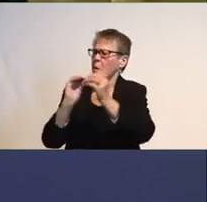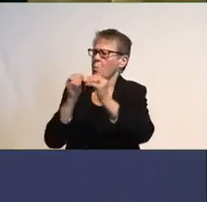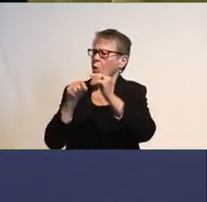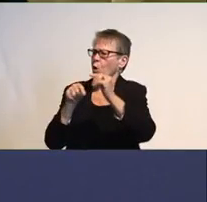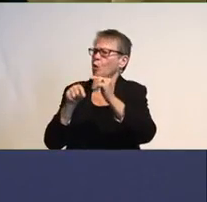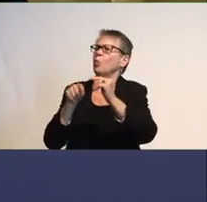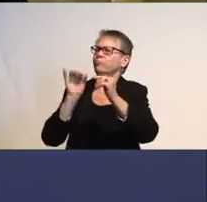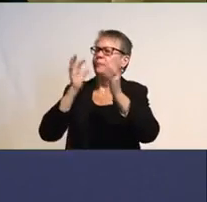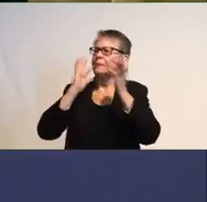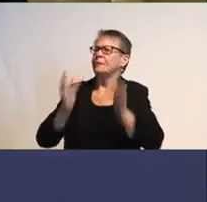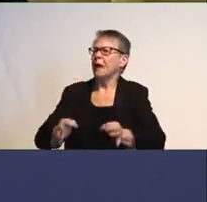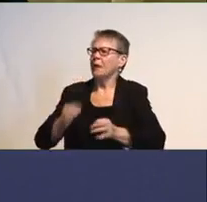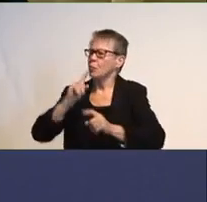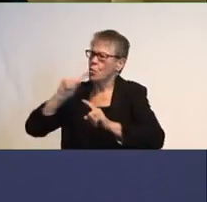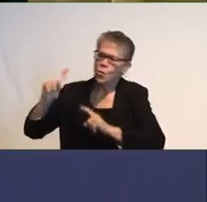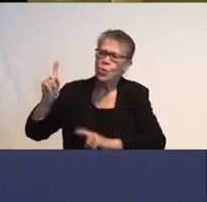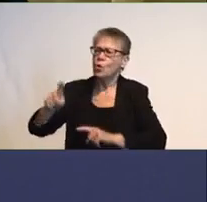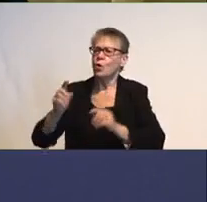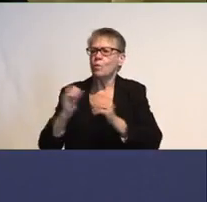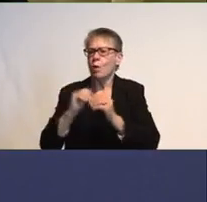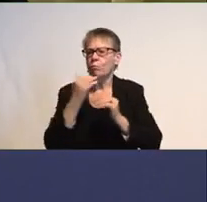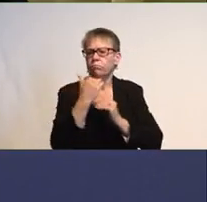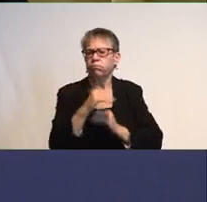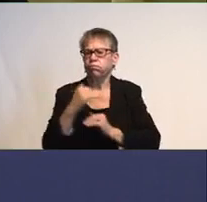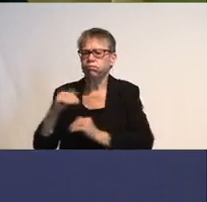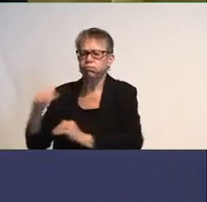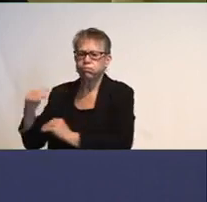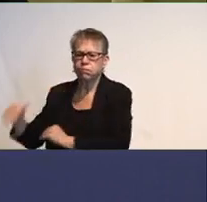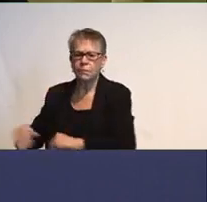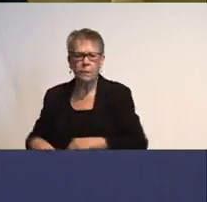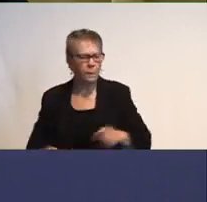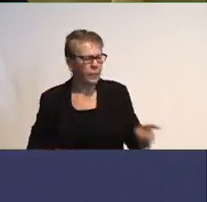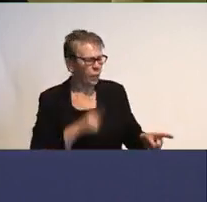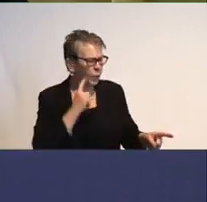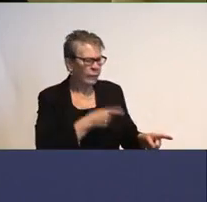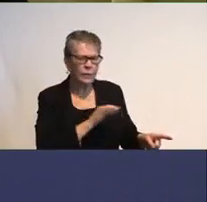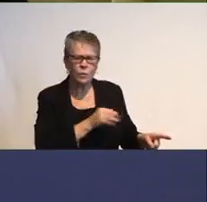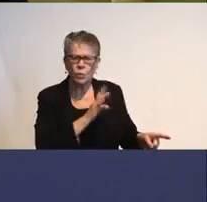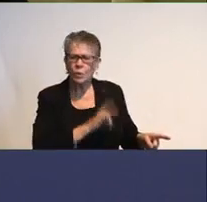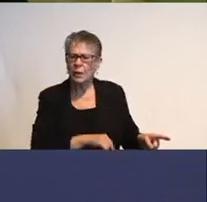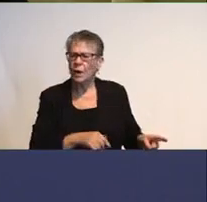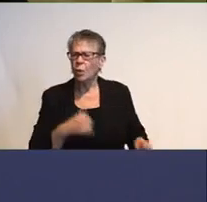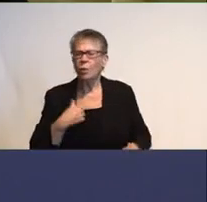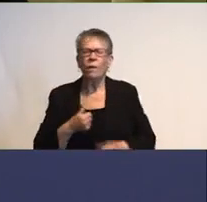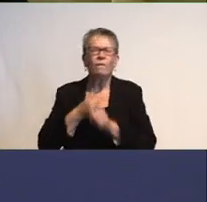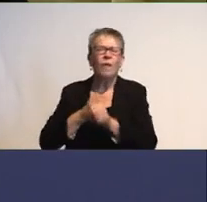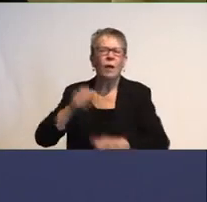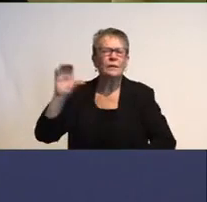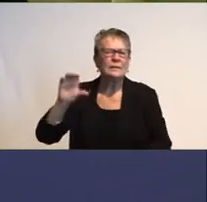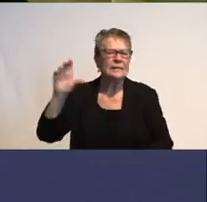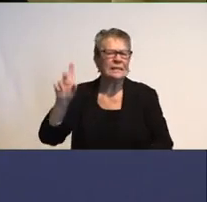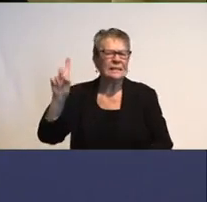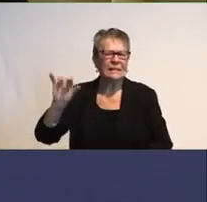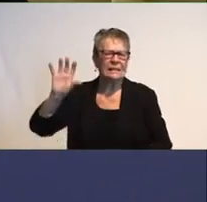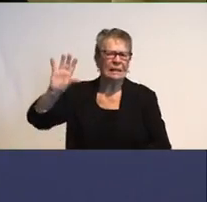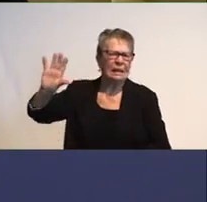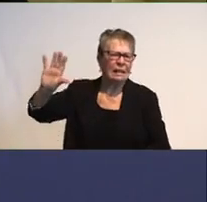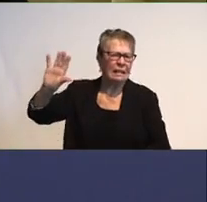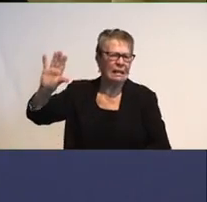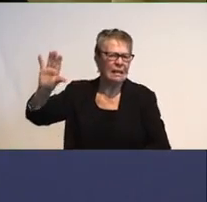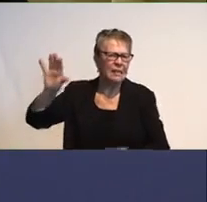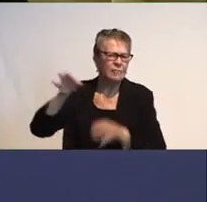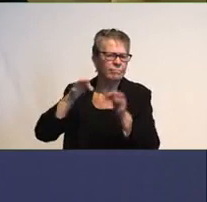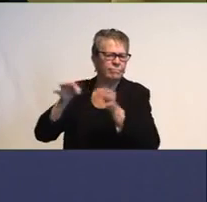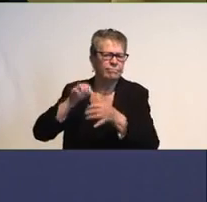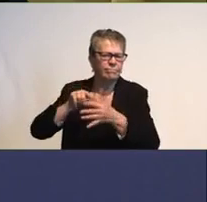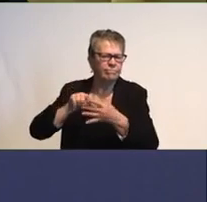my gut tells me, Judy, unless you see this otherwise, we would follow the CDC guidance as to what is a fully vaccinated person. So if they change